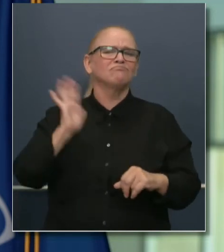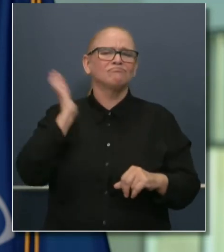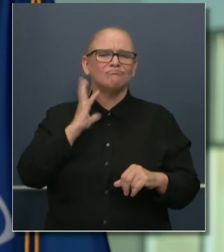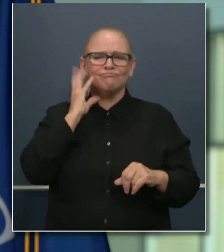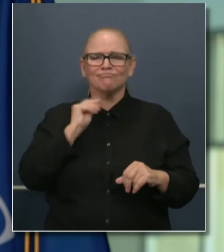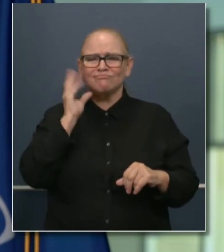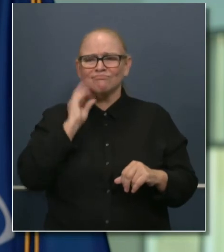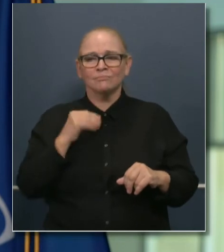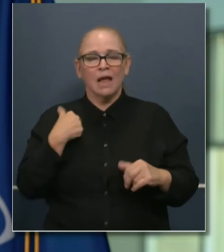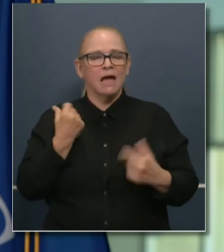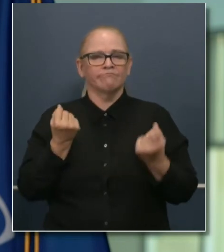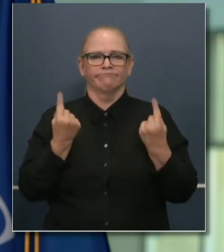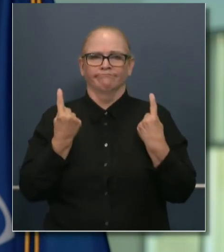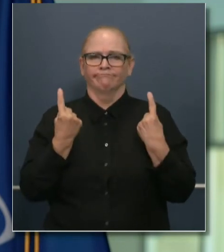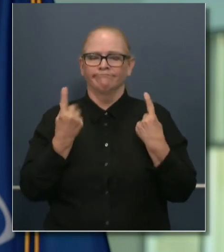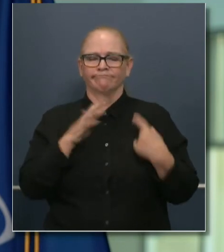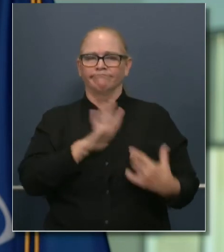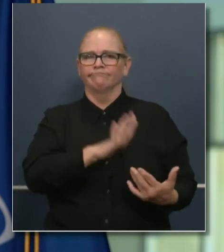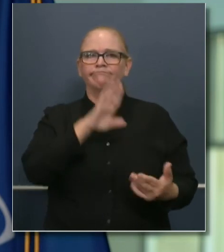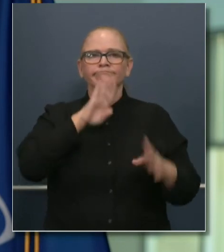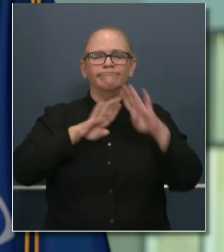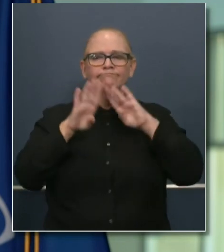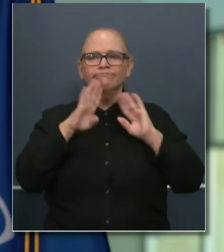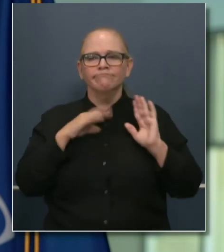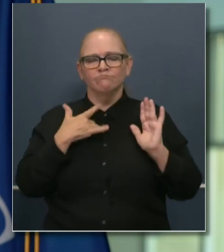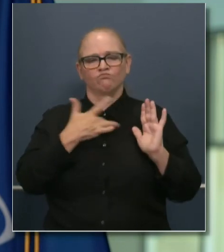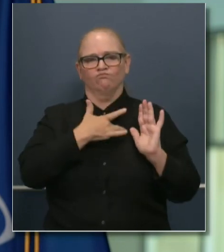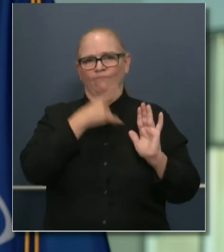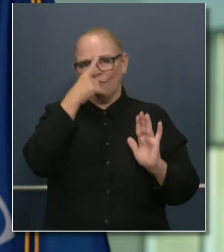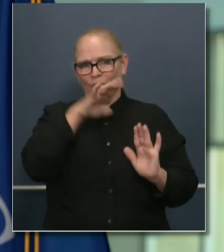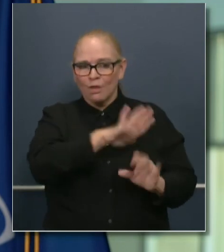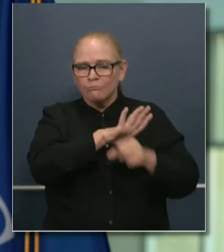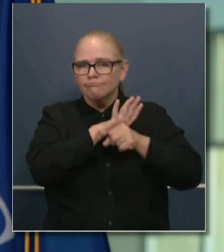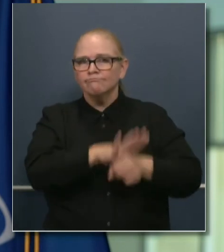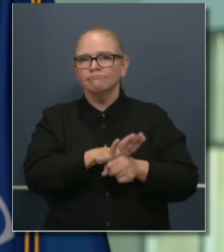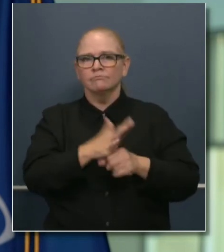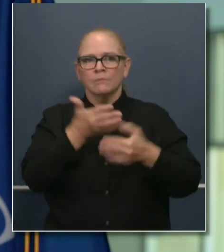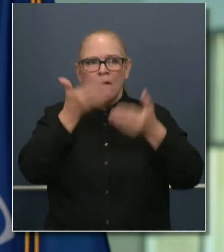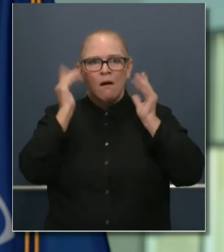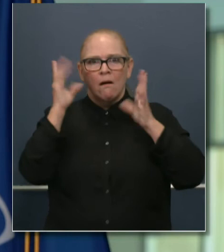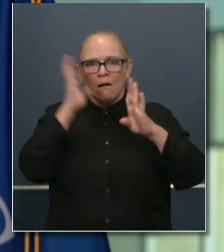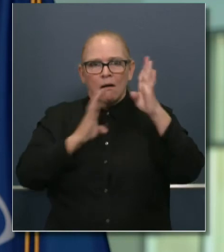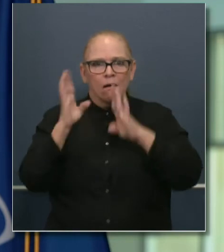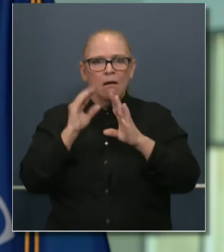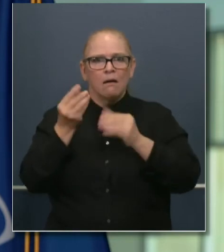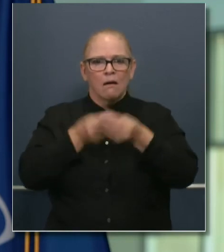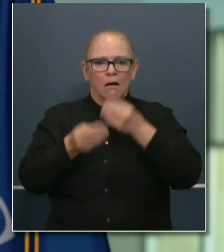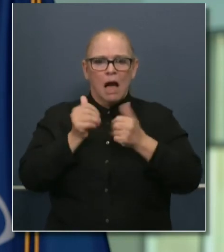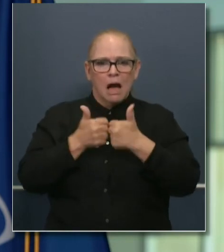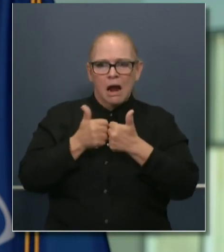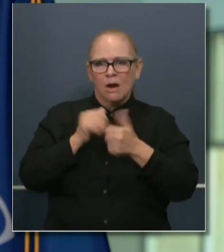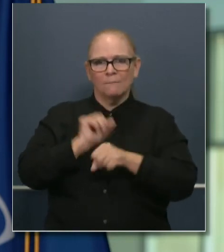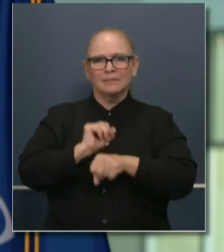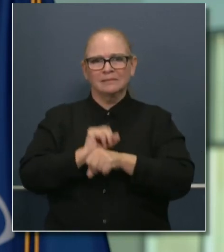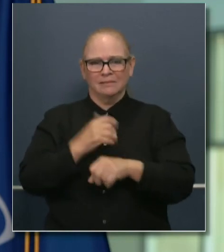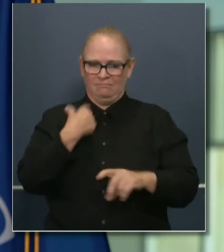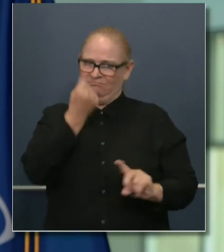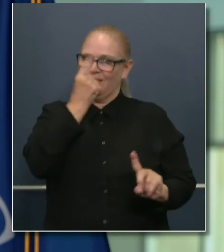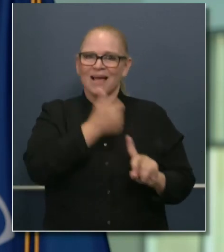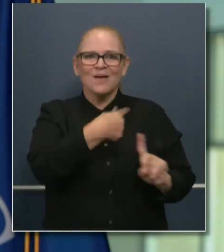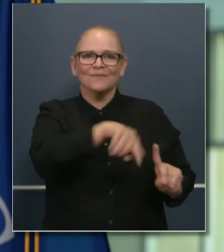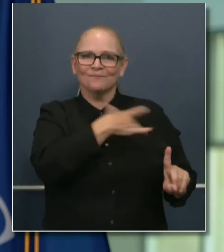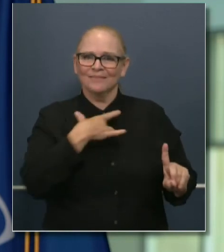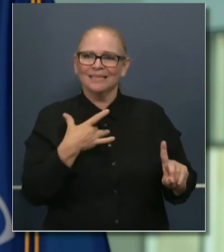I can assure you, deeply appreciate the stress that many of these small business men and women are going through,